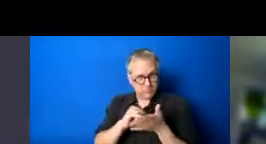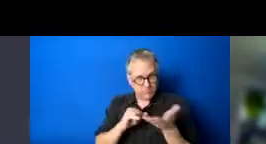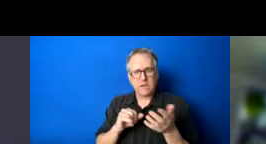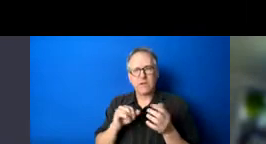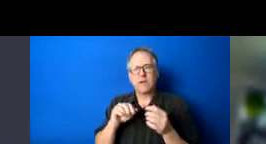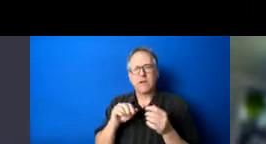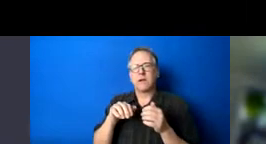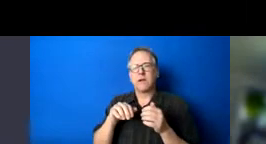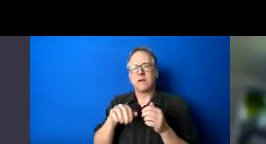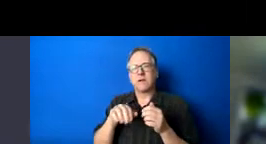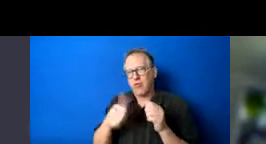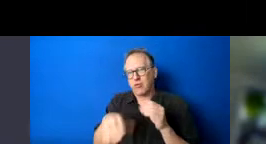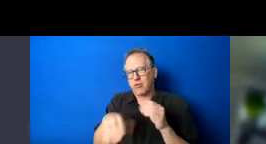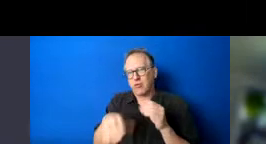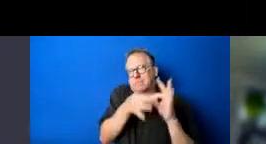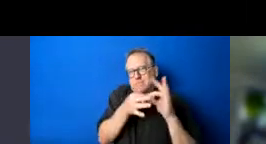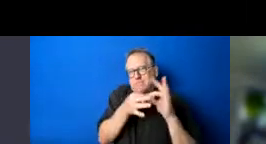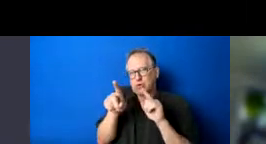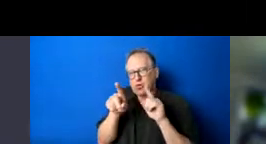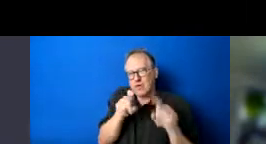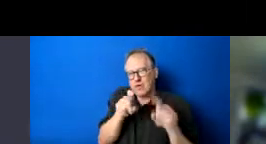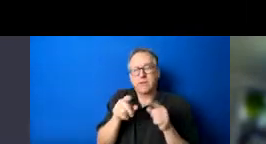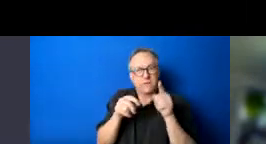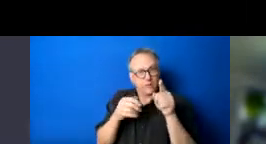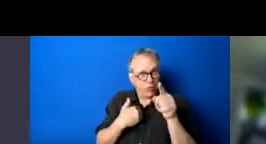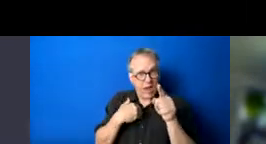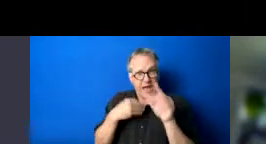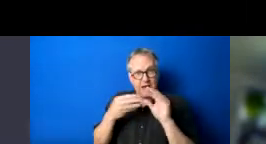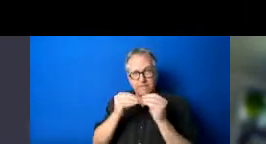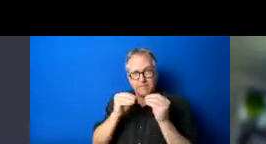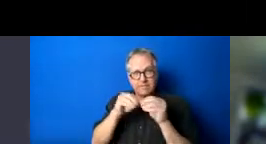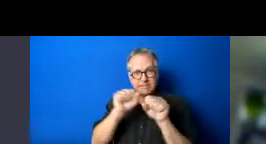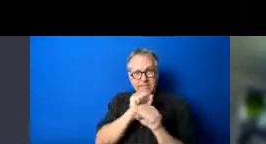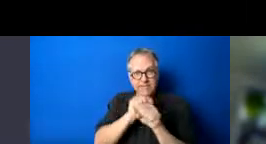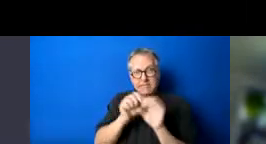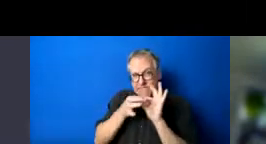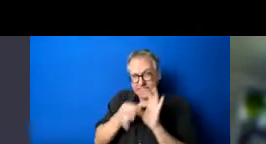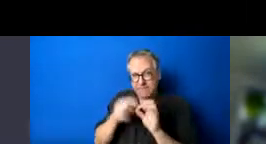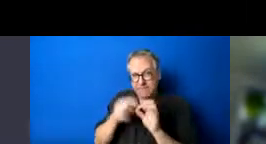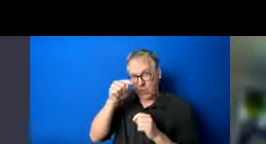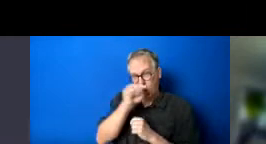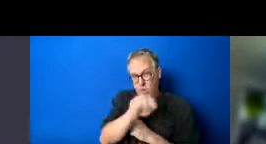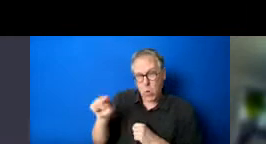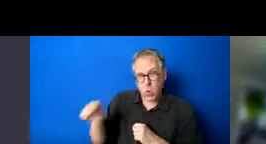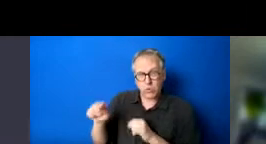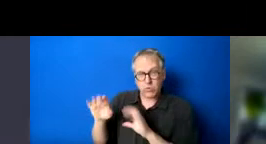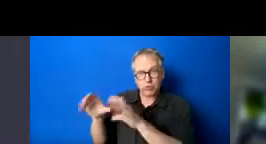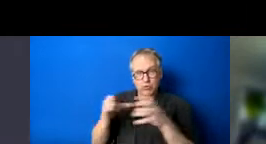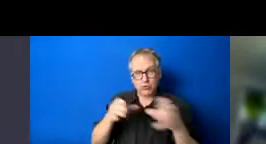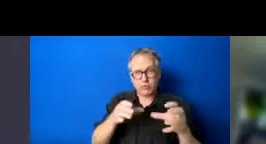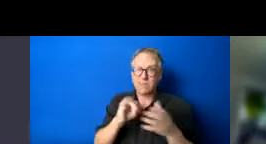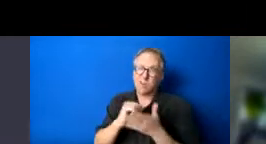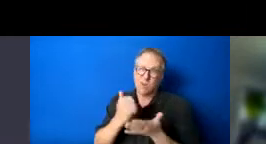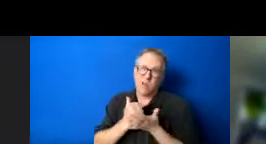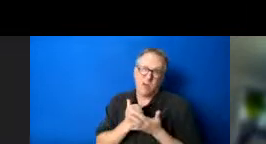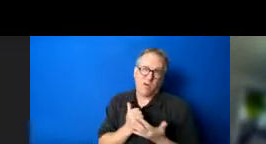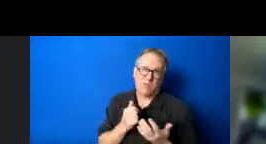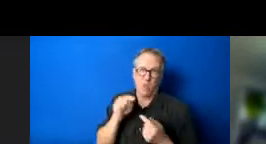follow-up question. If so, is there data that is specific to these communities? Because that would be very helpful